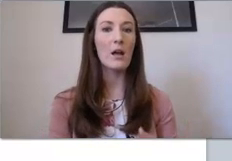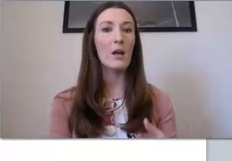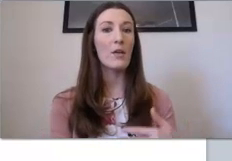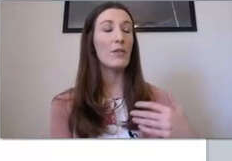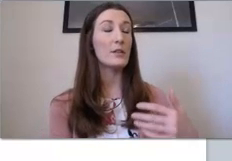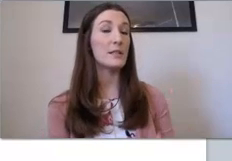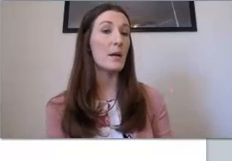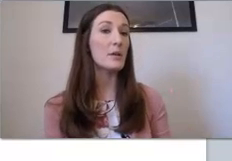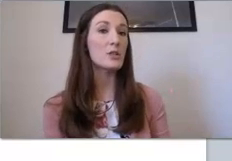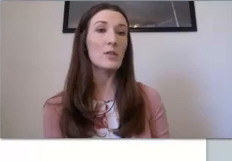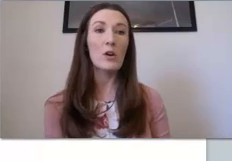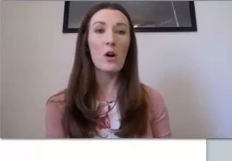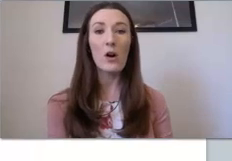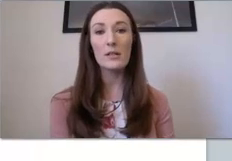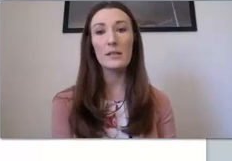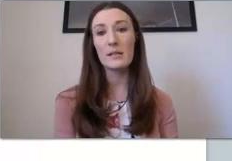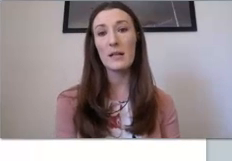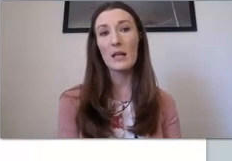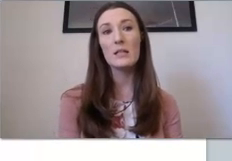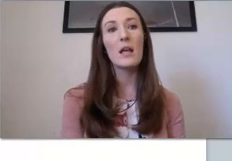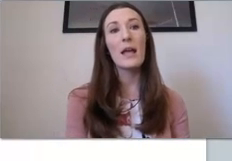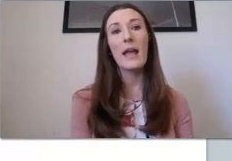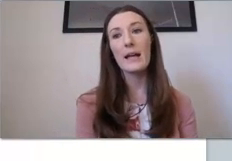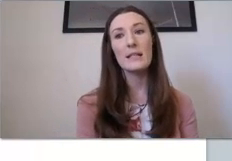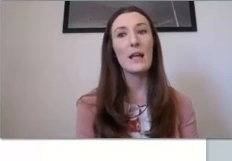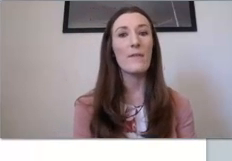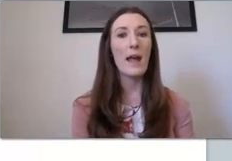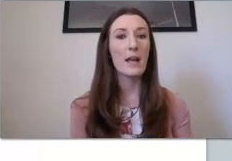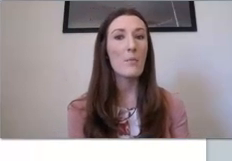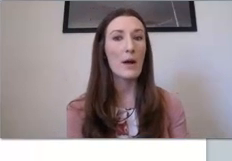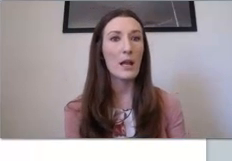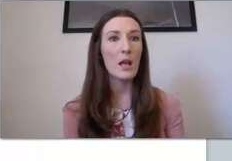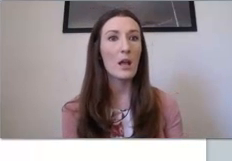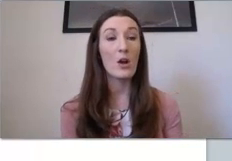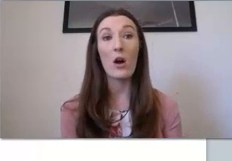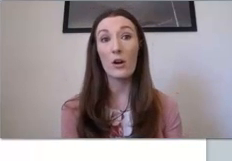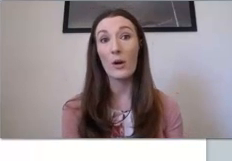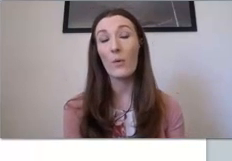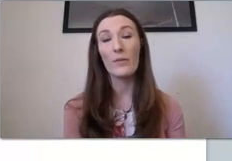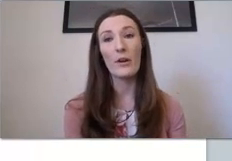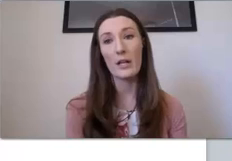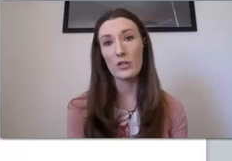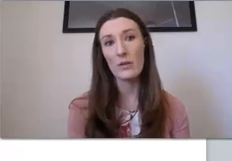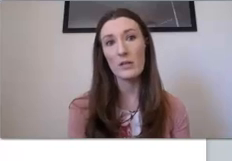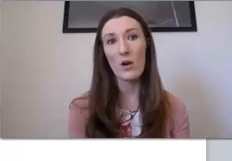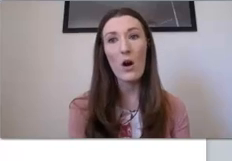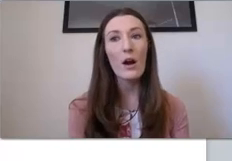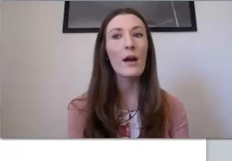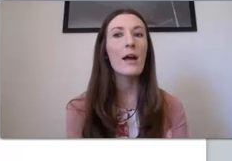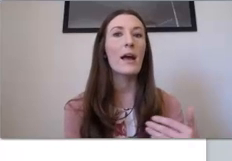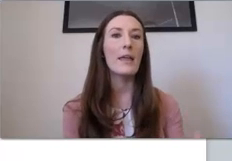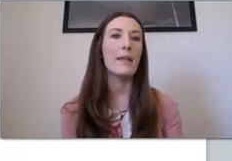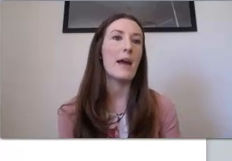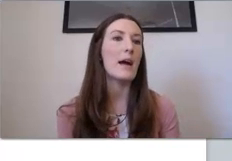adding the damage that the car sustained and if anybody got hurt, what their injuries